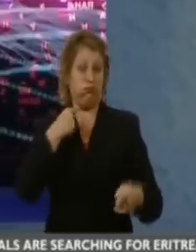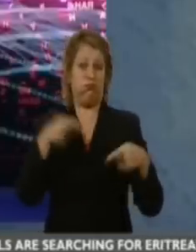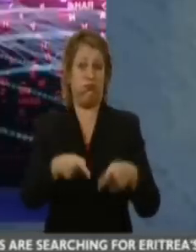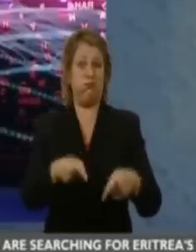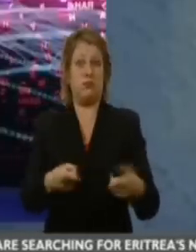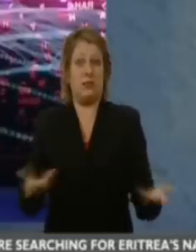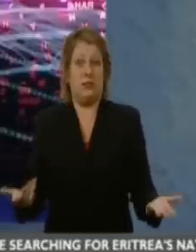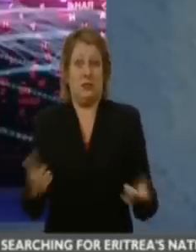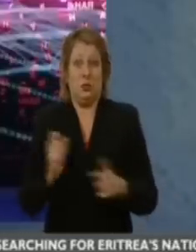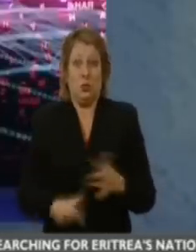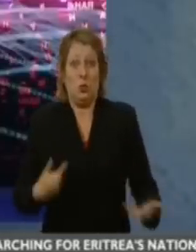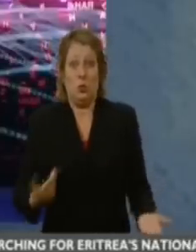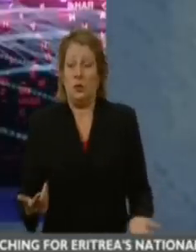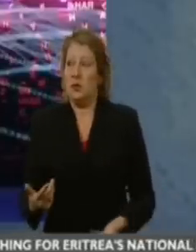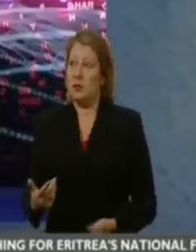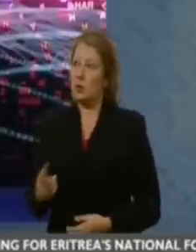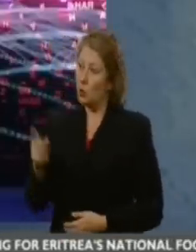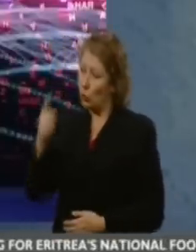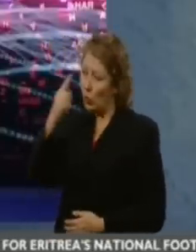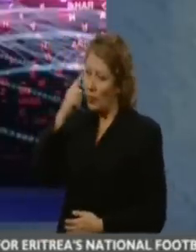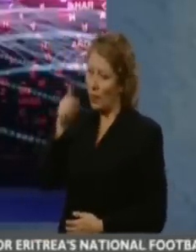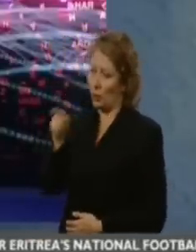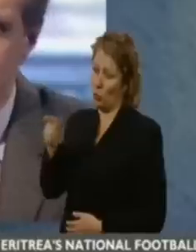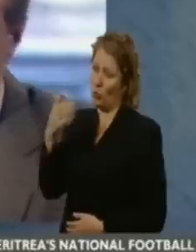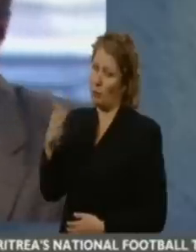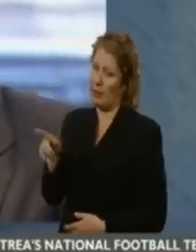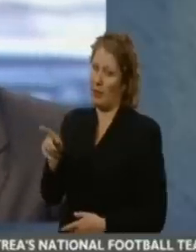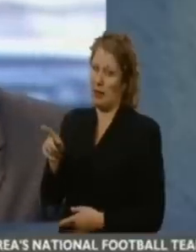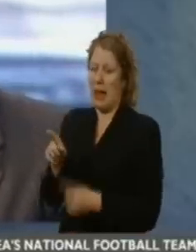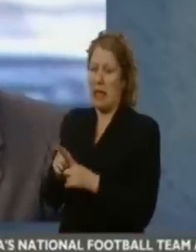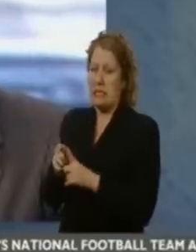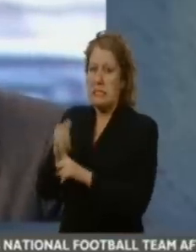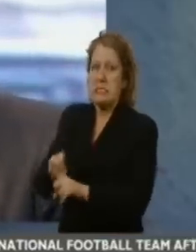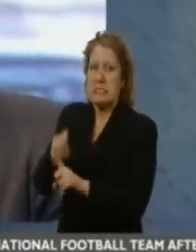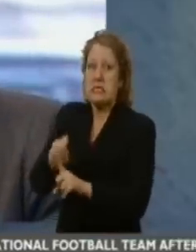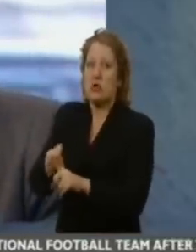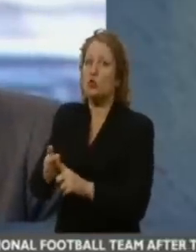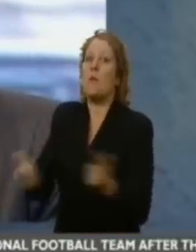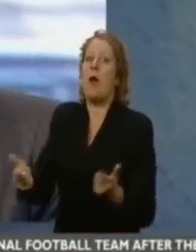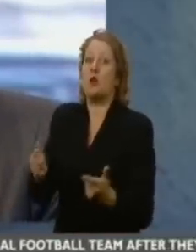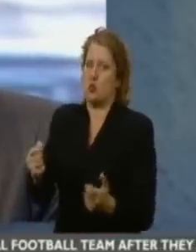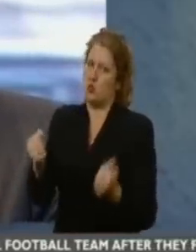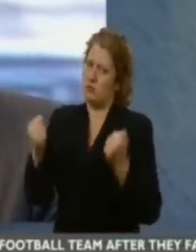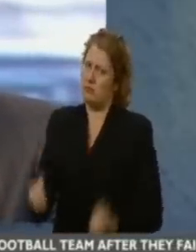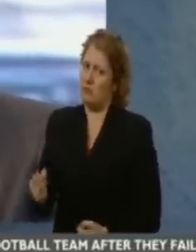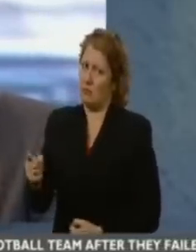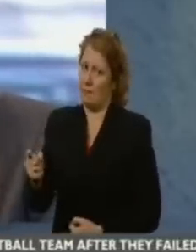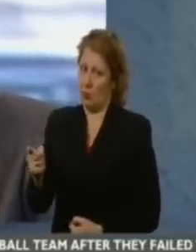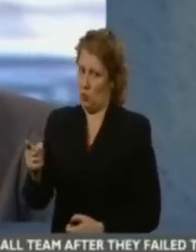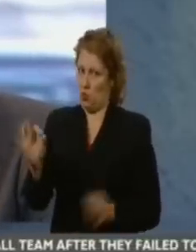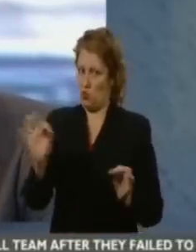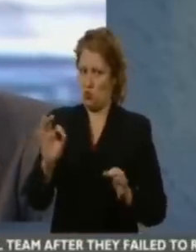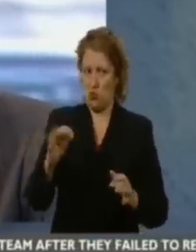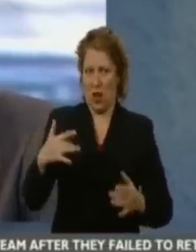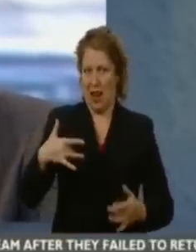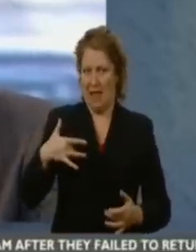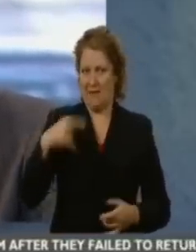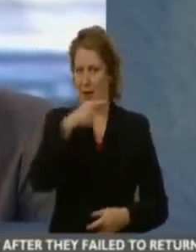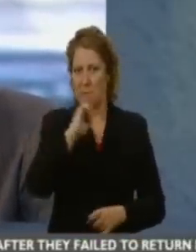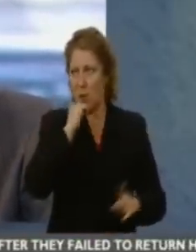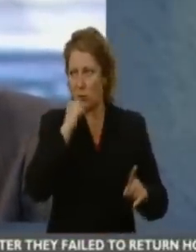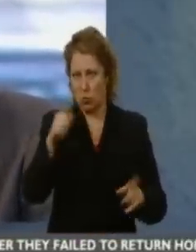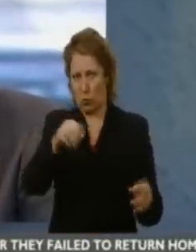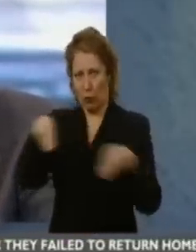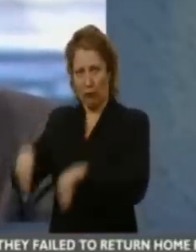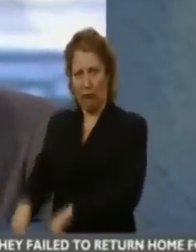you pushed too far in the end? I mean, you were determined, even though you were no longer living in Moscow. In fact, to be frank, you